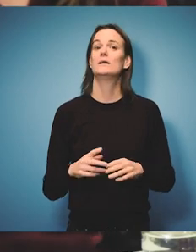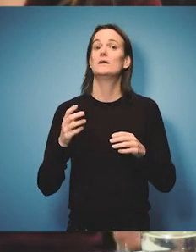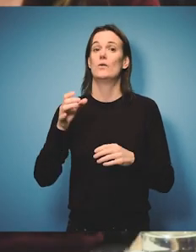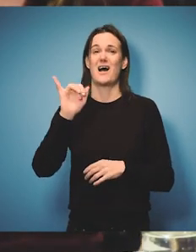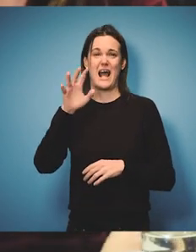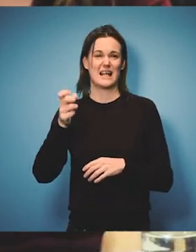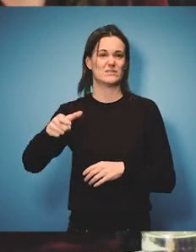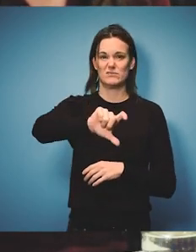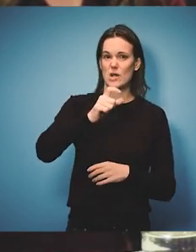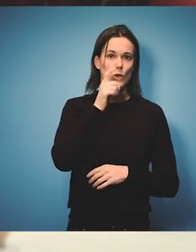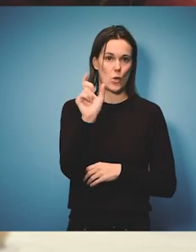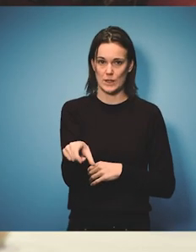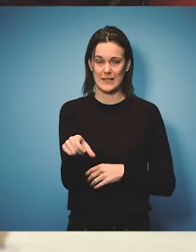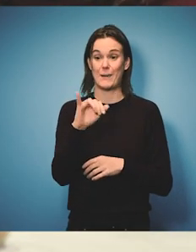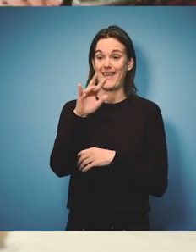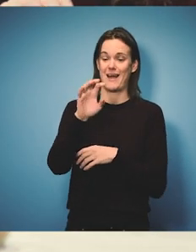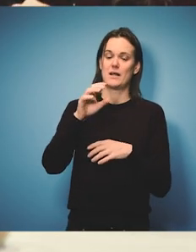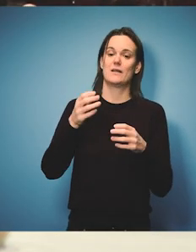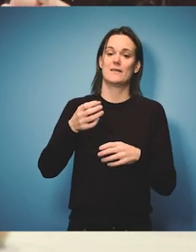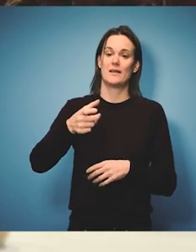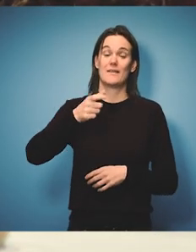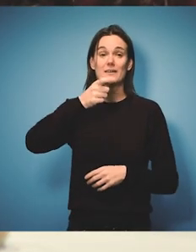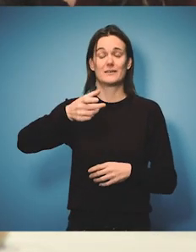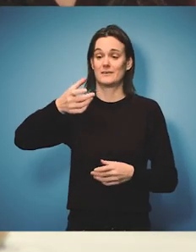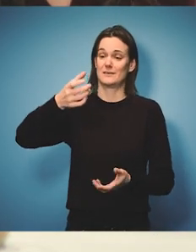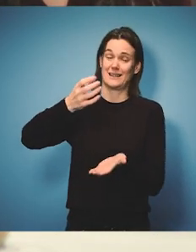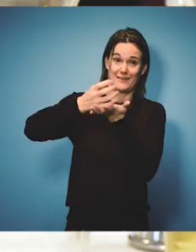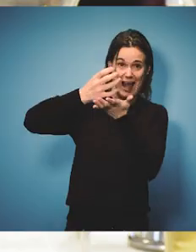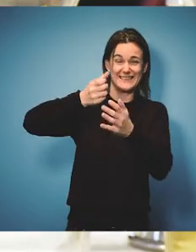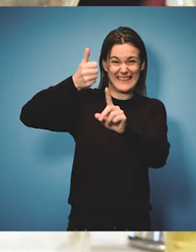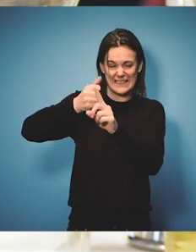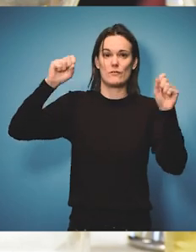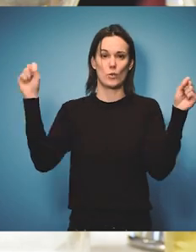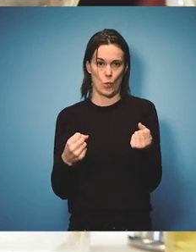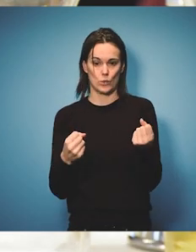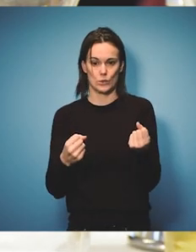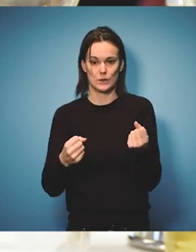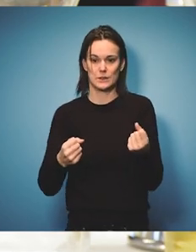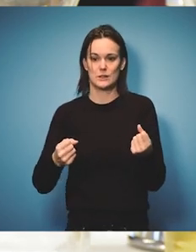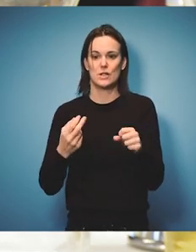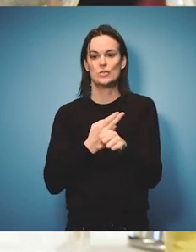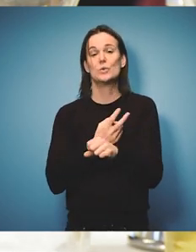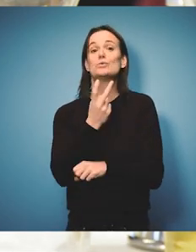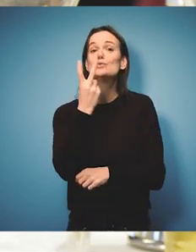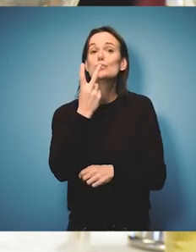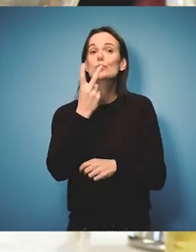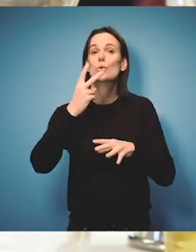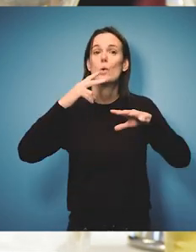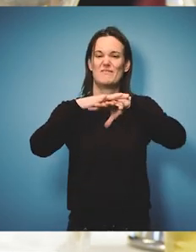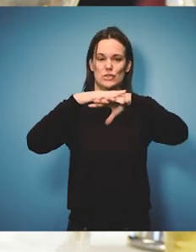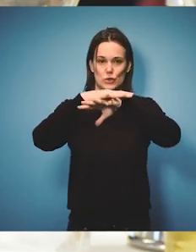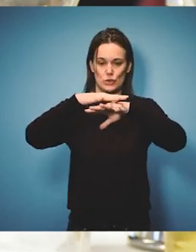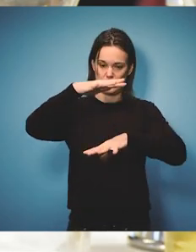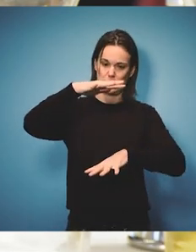ice that Garth so graciously got me. She's have so my glass ready to go. Unappreciative. So I'm going to use 2 strainers here to make sure we get all